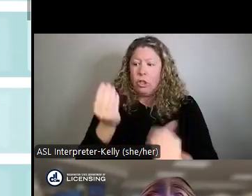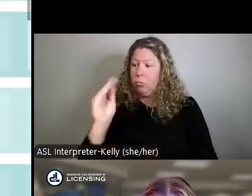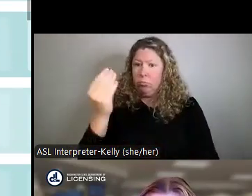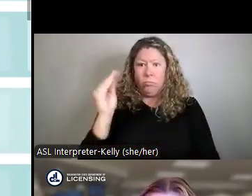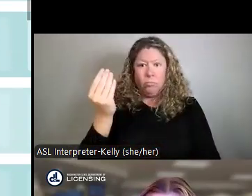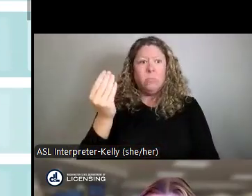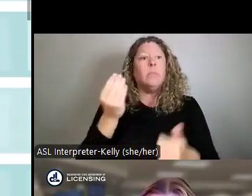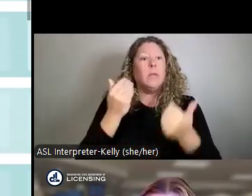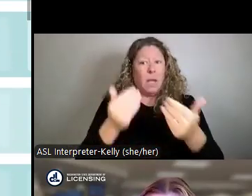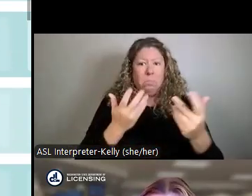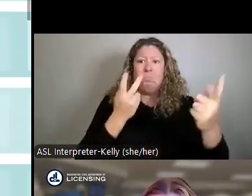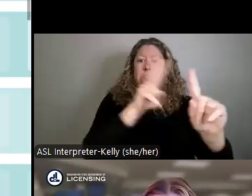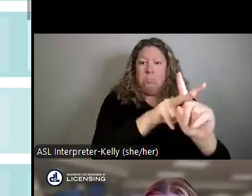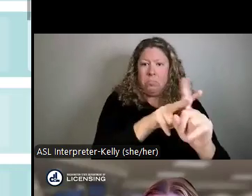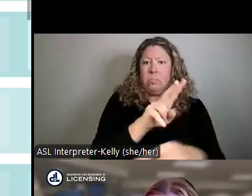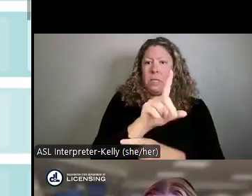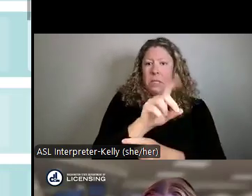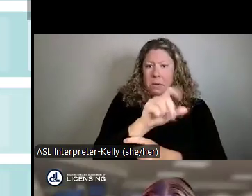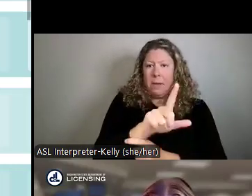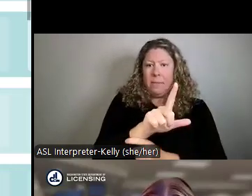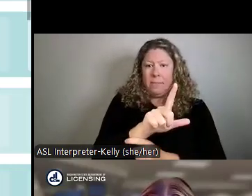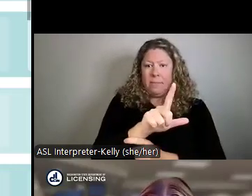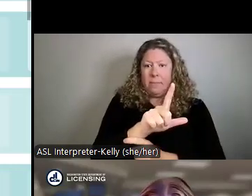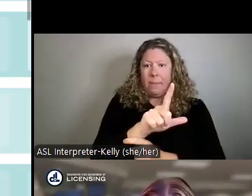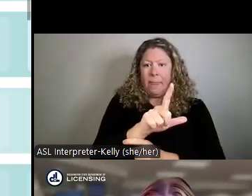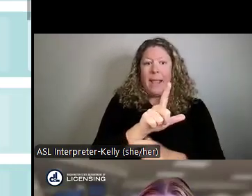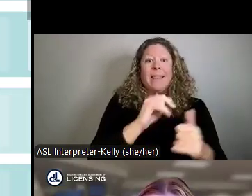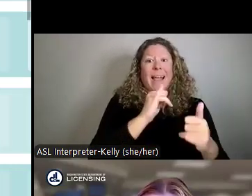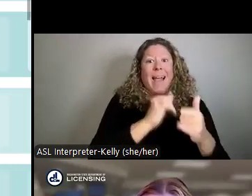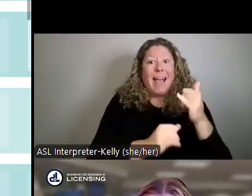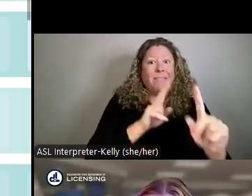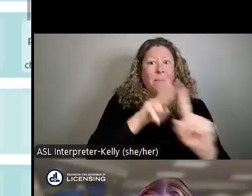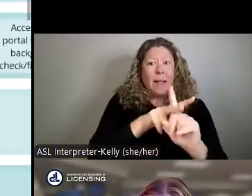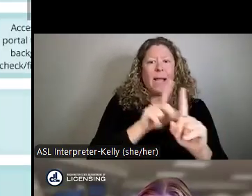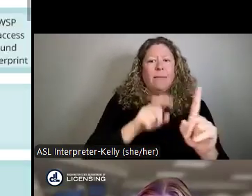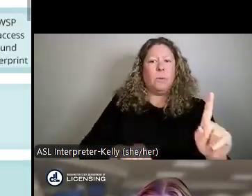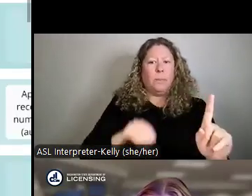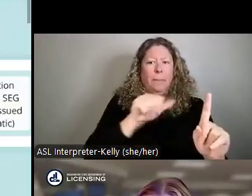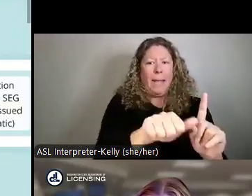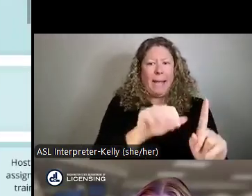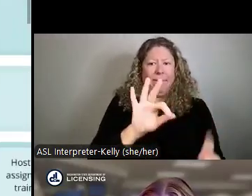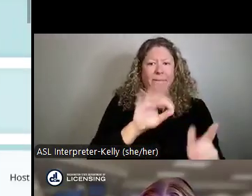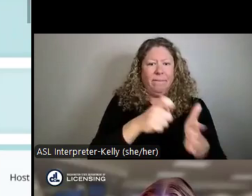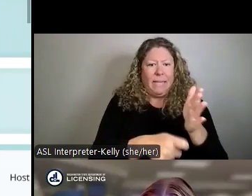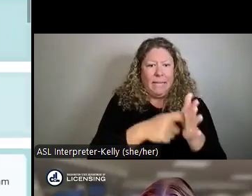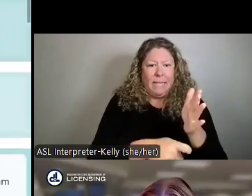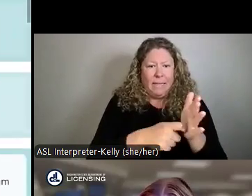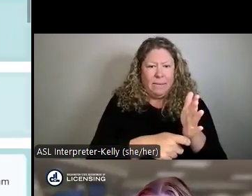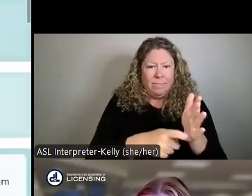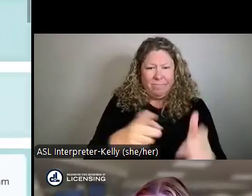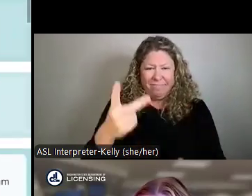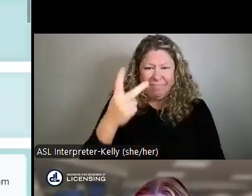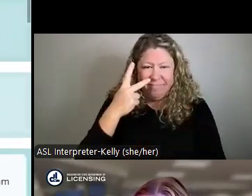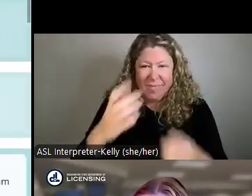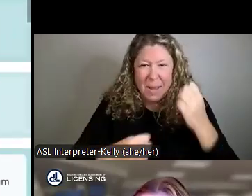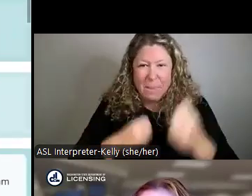Licensing. And at the end of the application, they have to pay their fees. You can see from the emotions displayed on